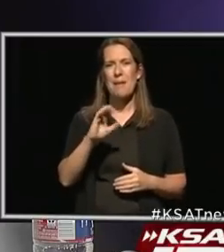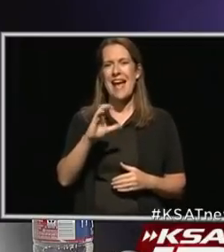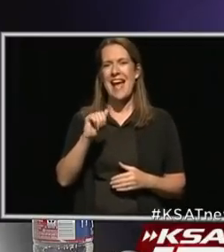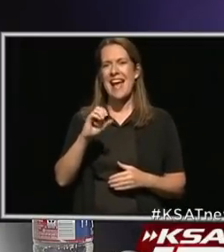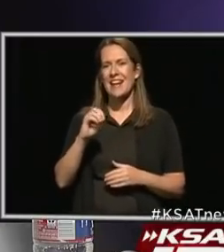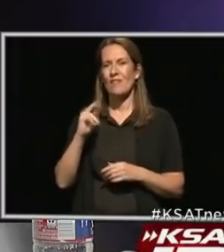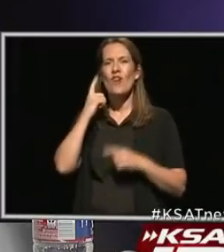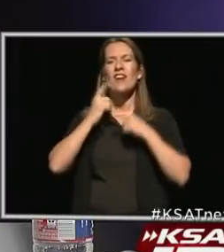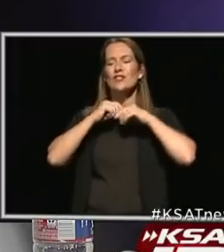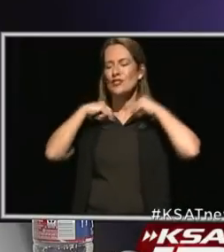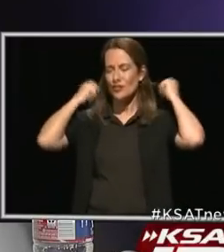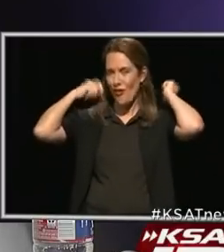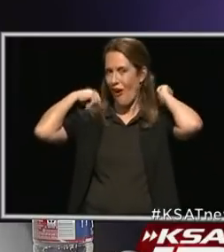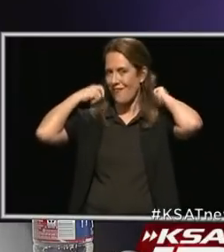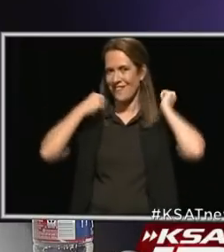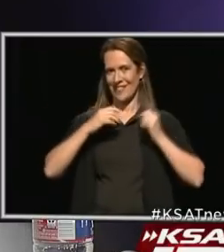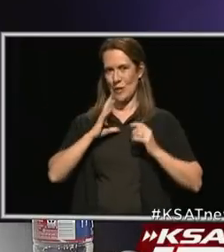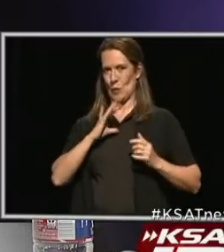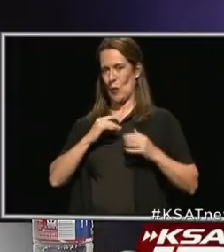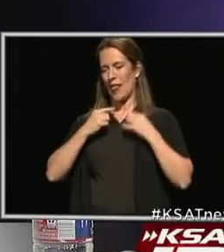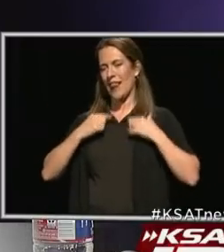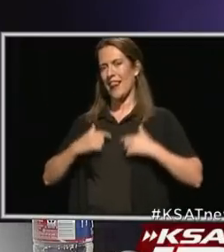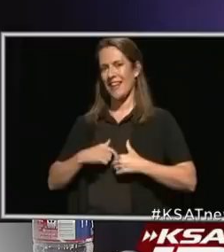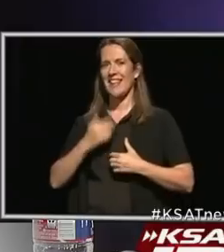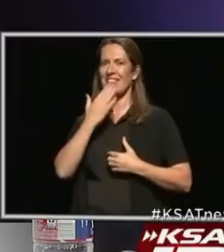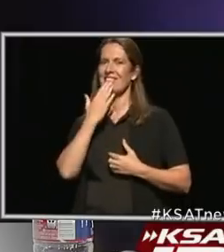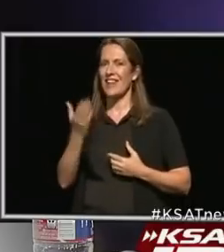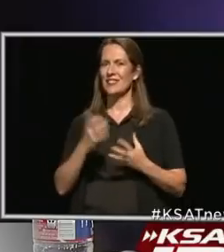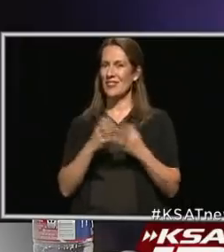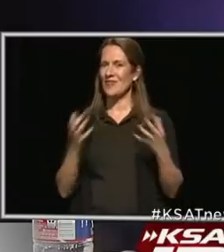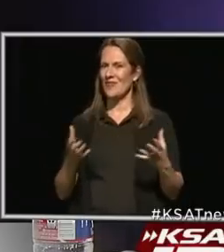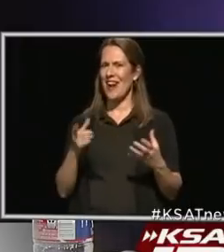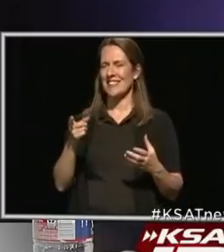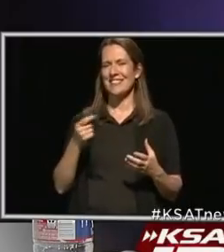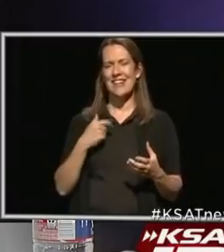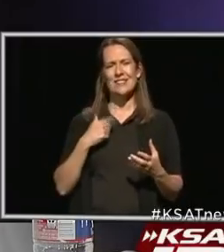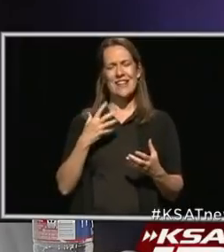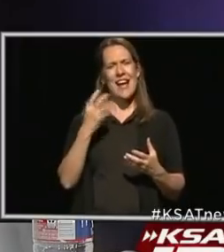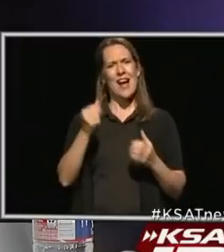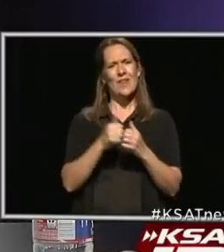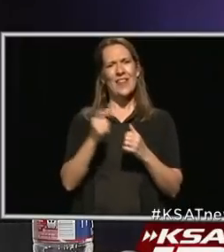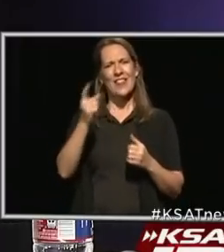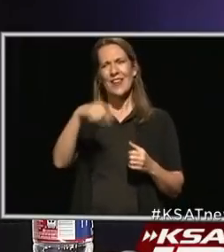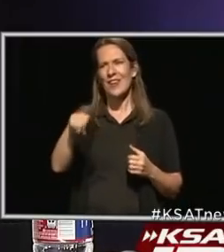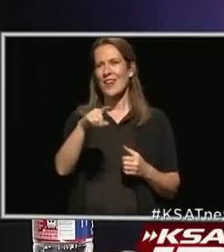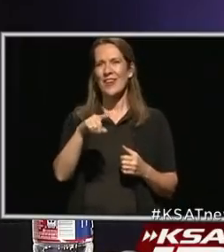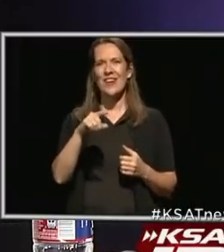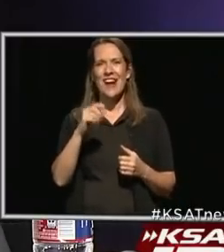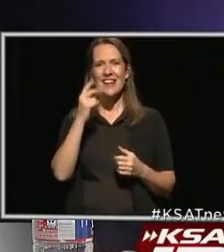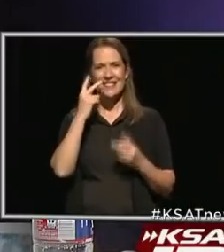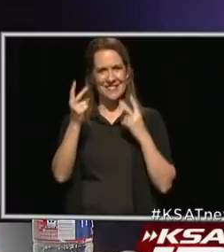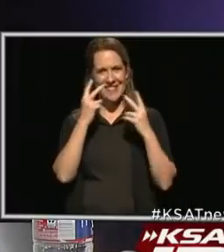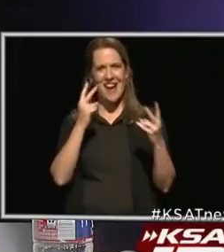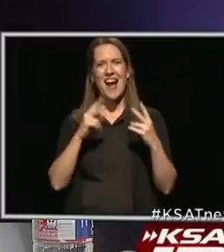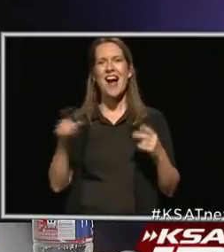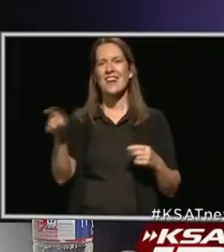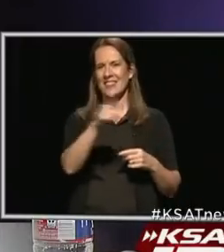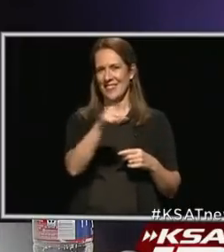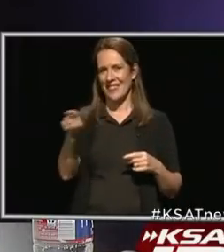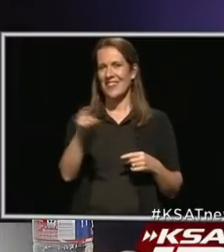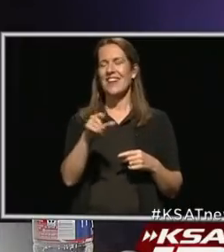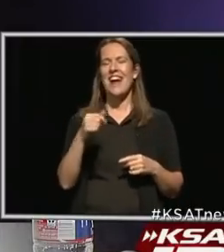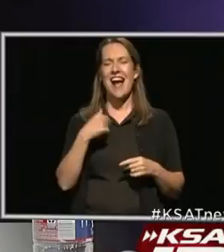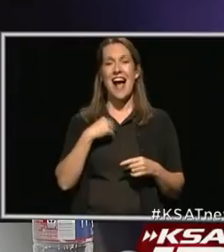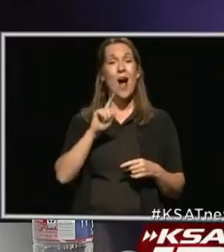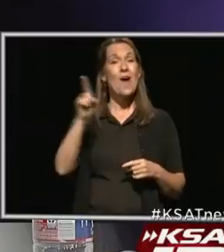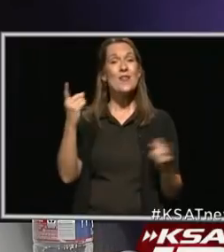Ranch scarf, pretty cool scarf. Thank her very much for that. I was out with you today. I saw you out on the roads today. Yeah, I saw you. I went and got a